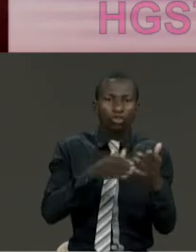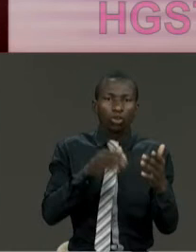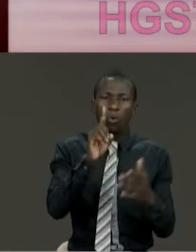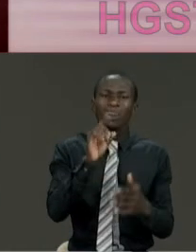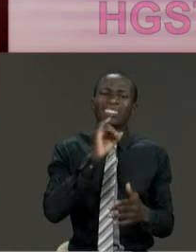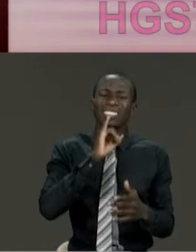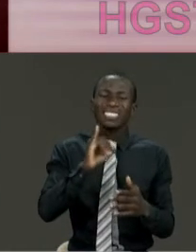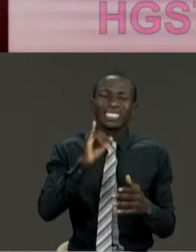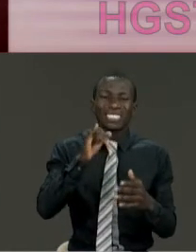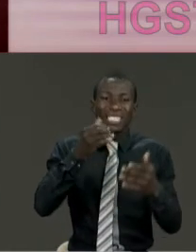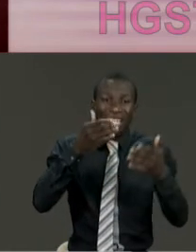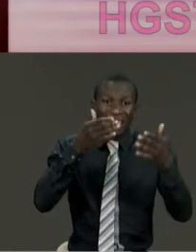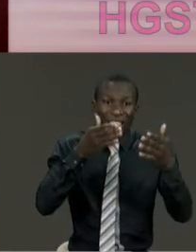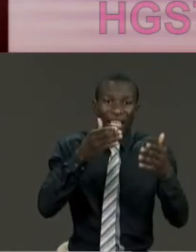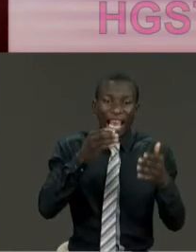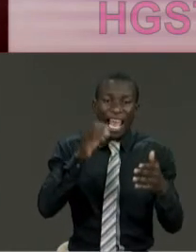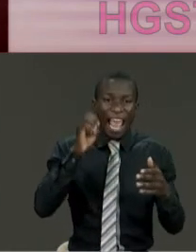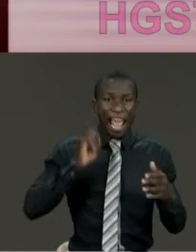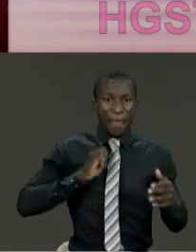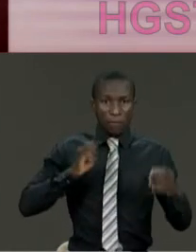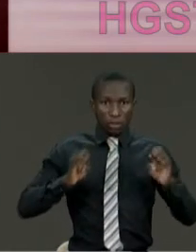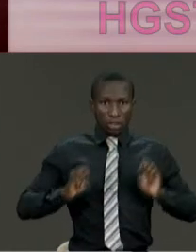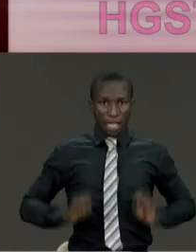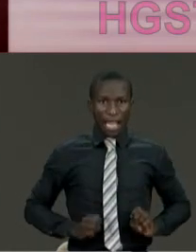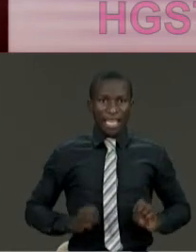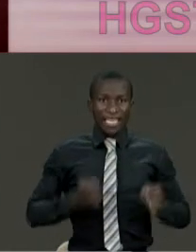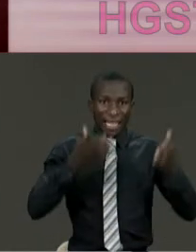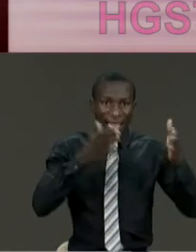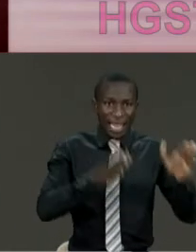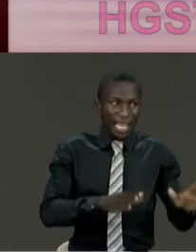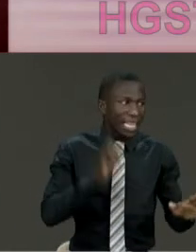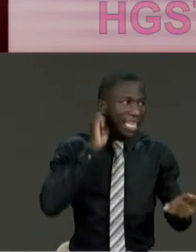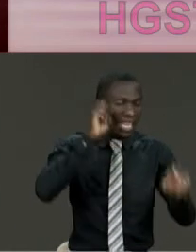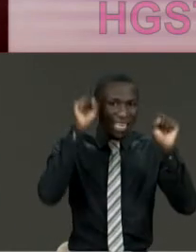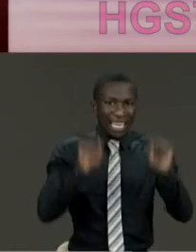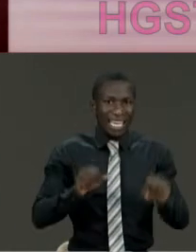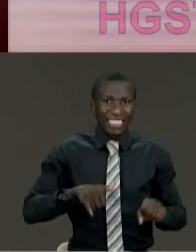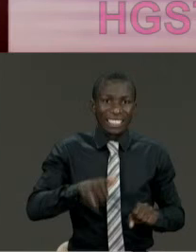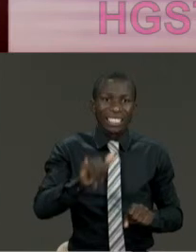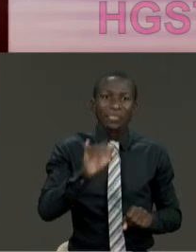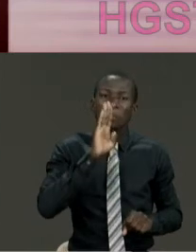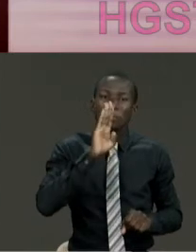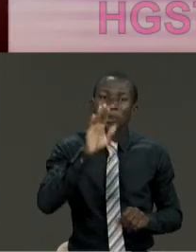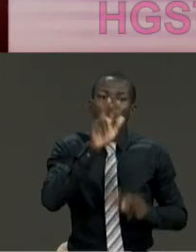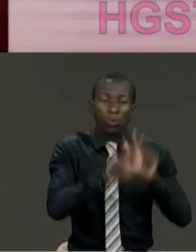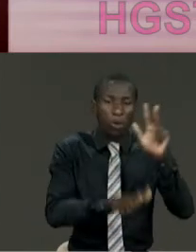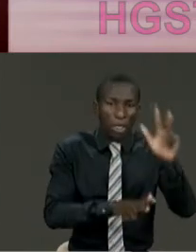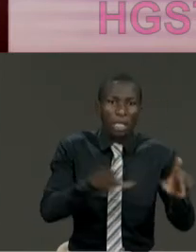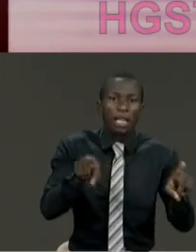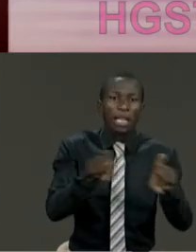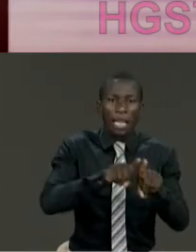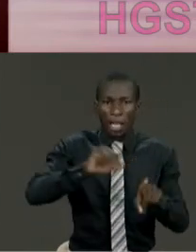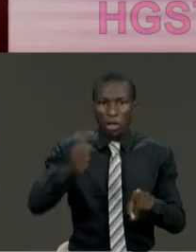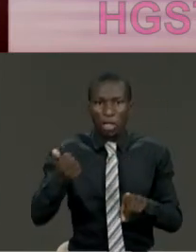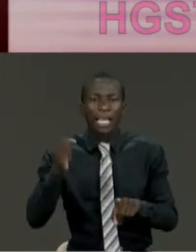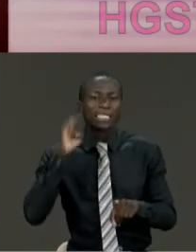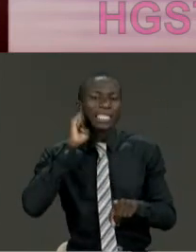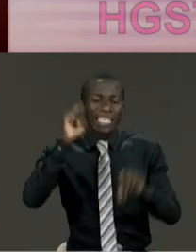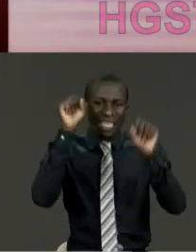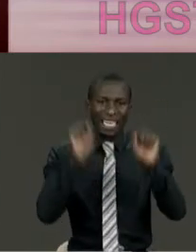he can still be smiling like others, he can still be walking like others, he can be chatting with